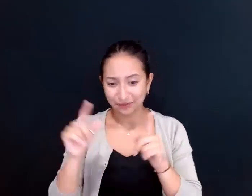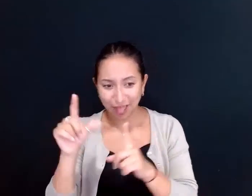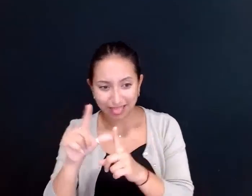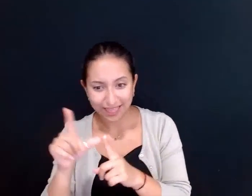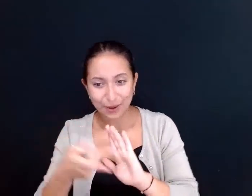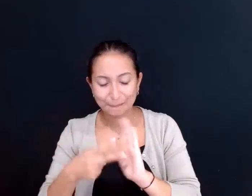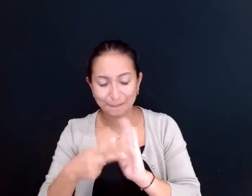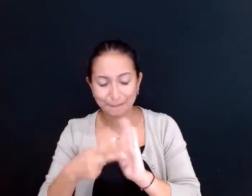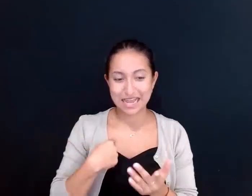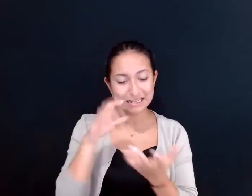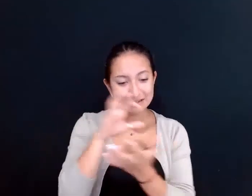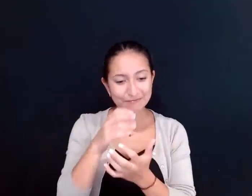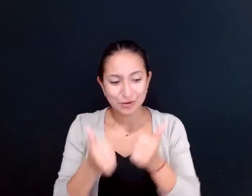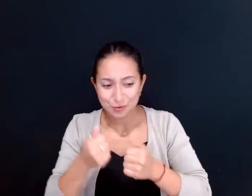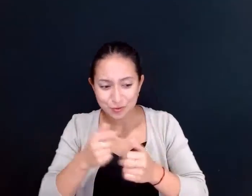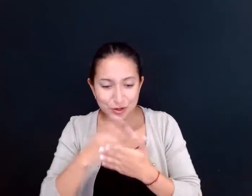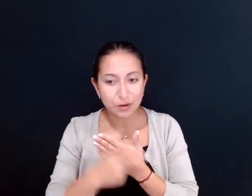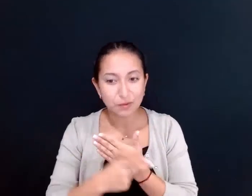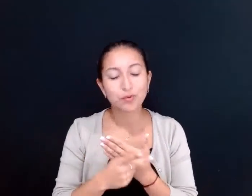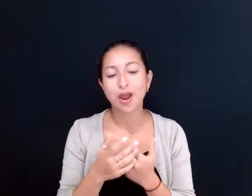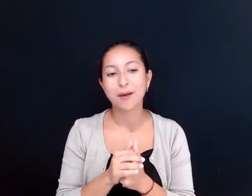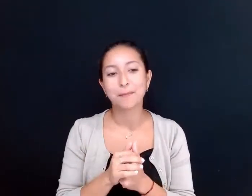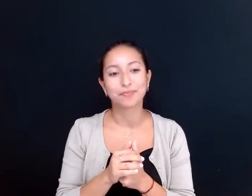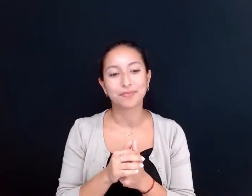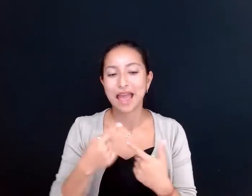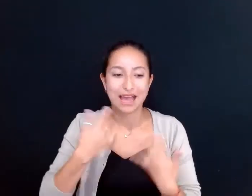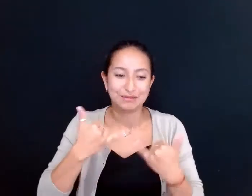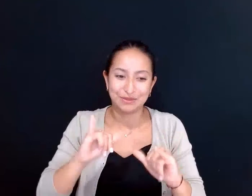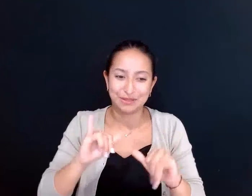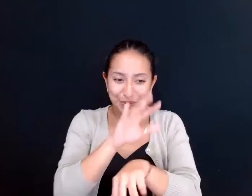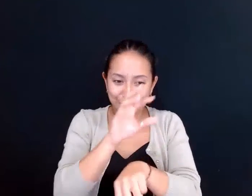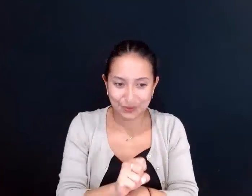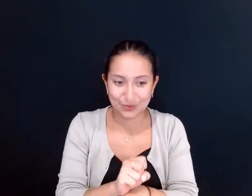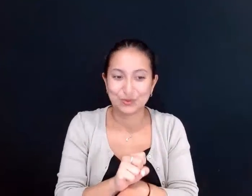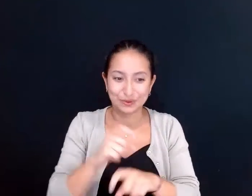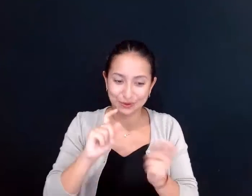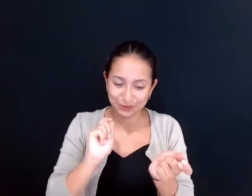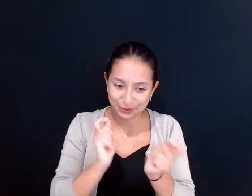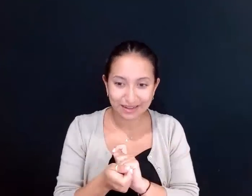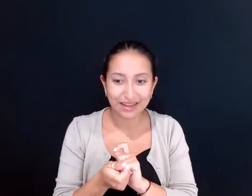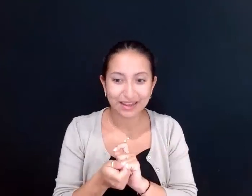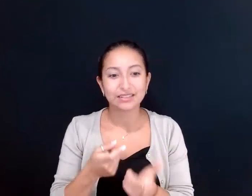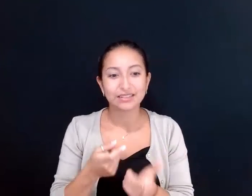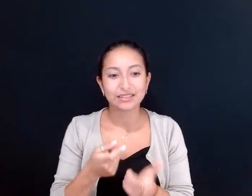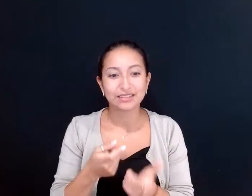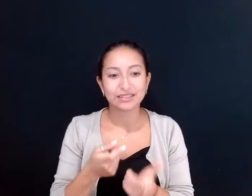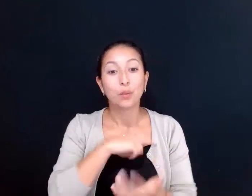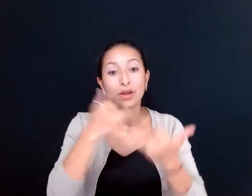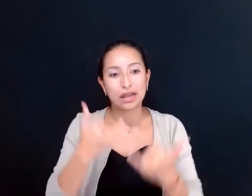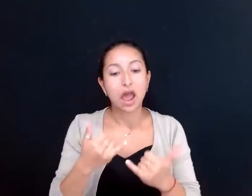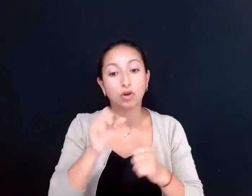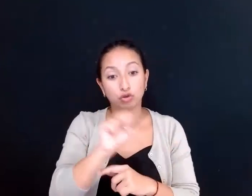program? Those notices I'm still kind of getting used to because Okay. we removed the social security numbers from